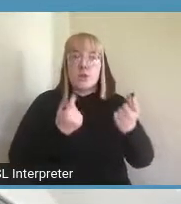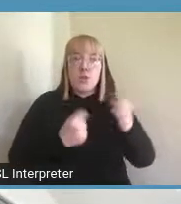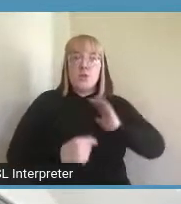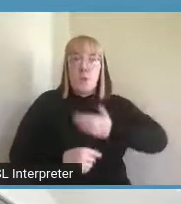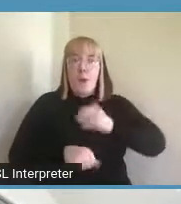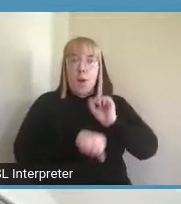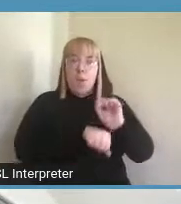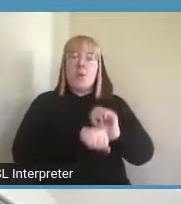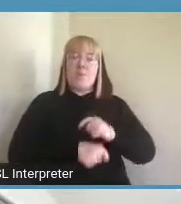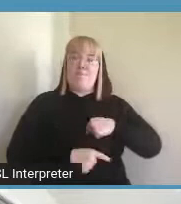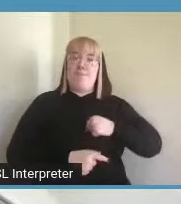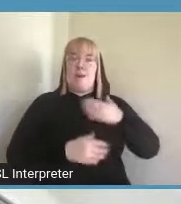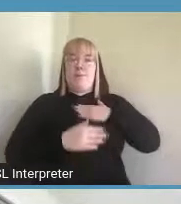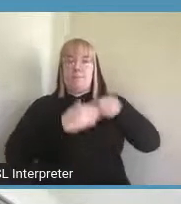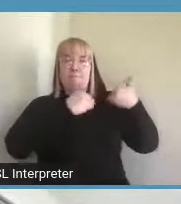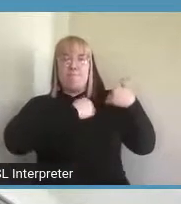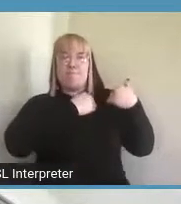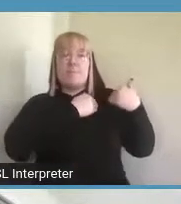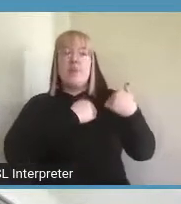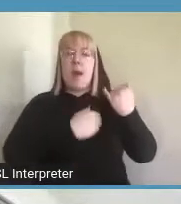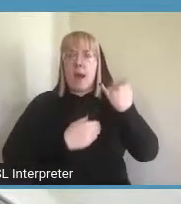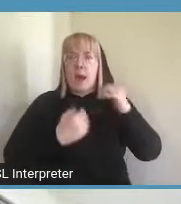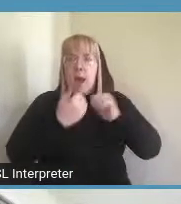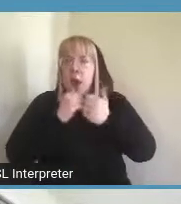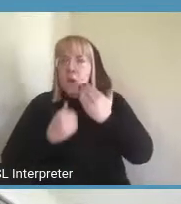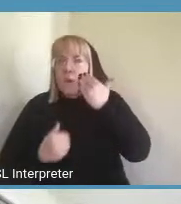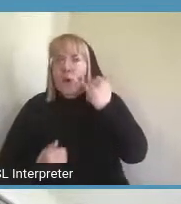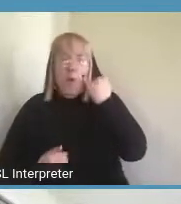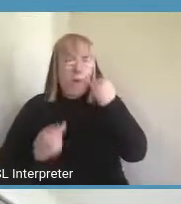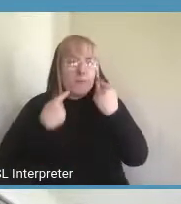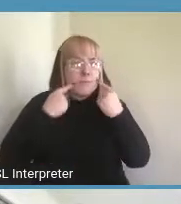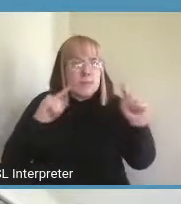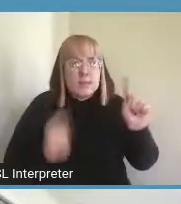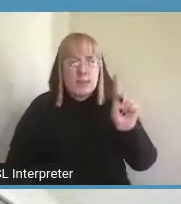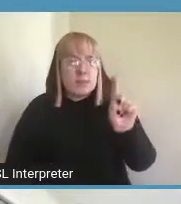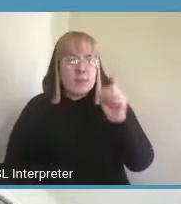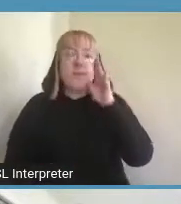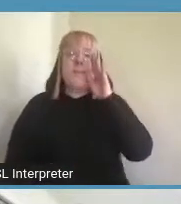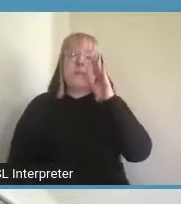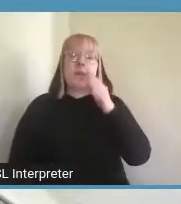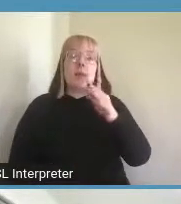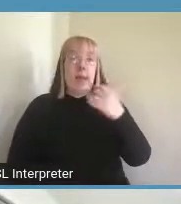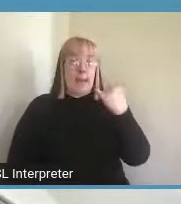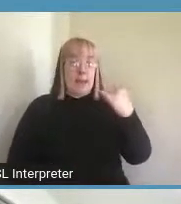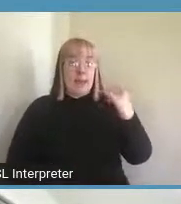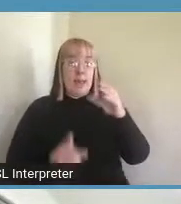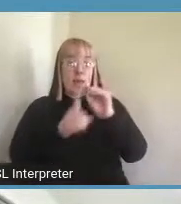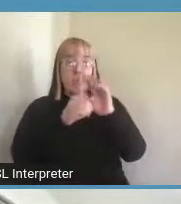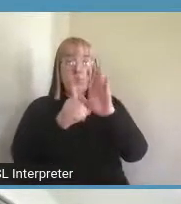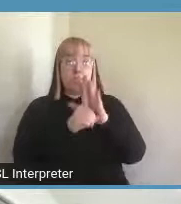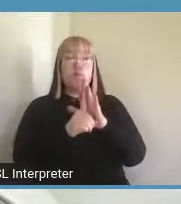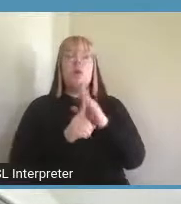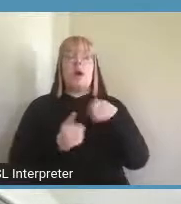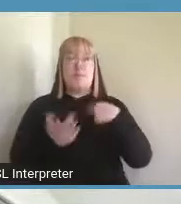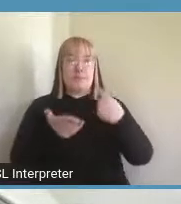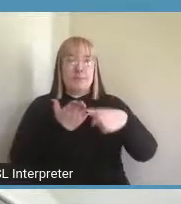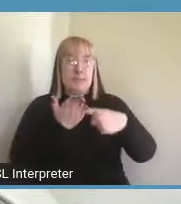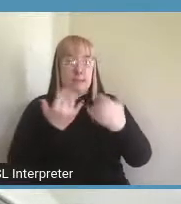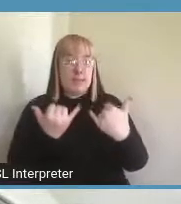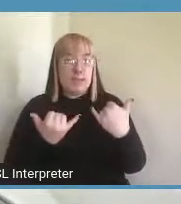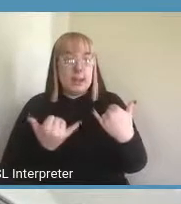that. How will we know if we're being successful? The ones that are highlighted in yellow here are the ones that I'm going to be talking to you about